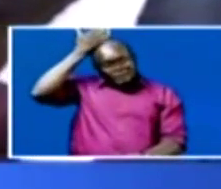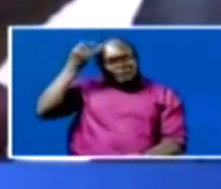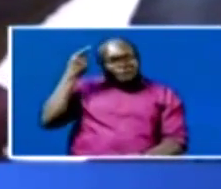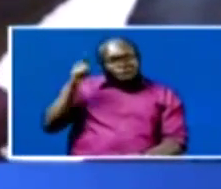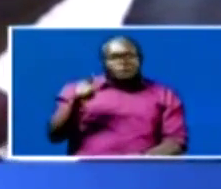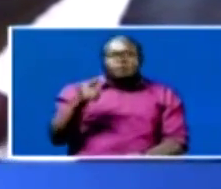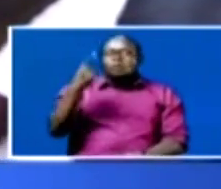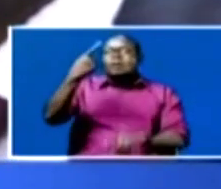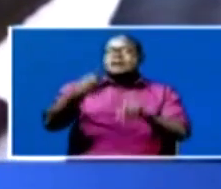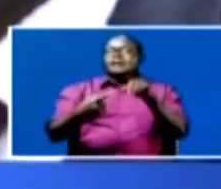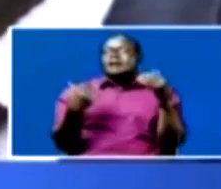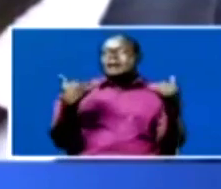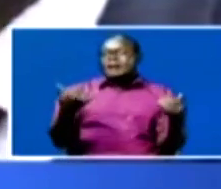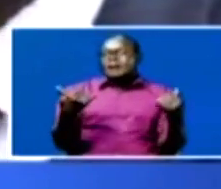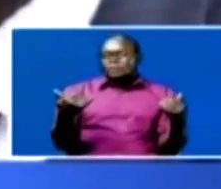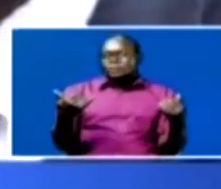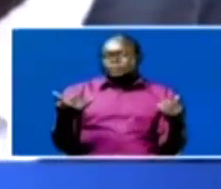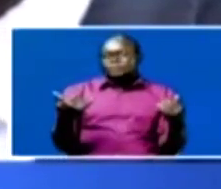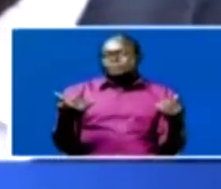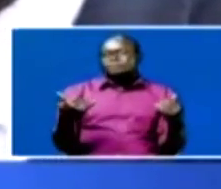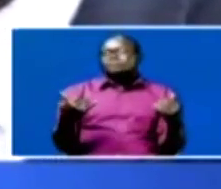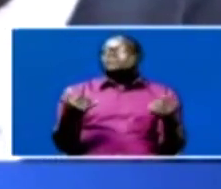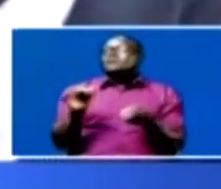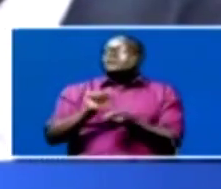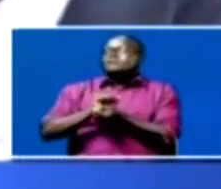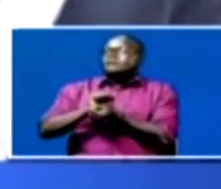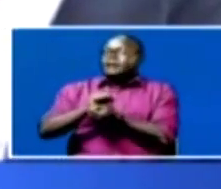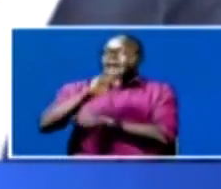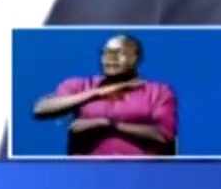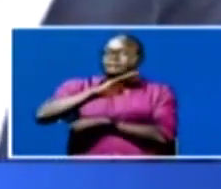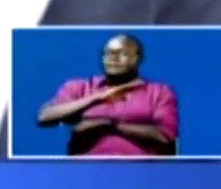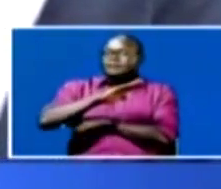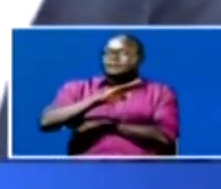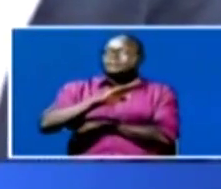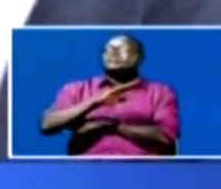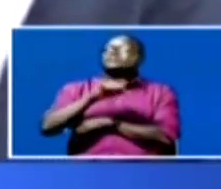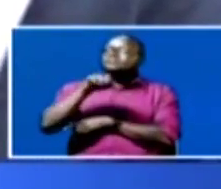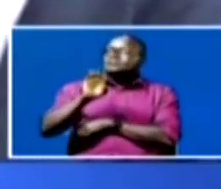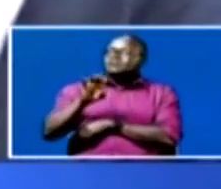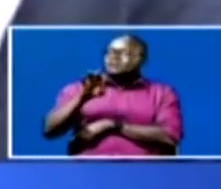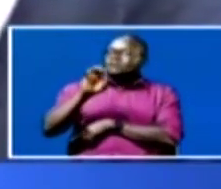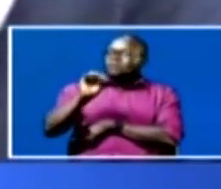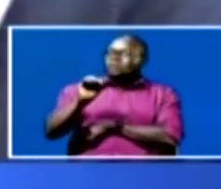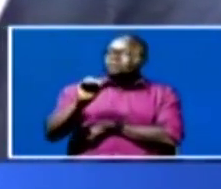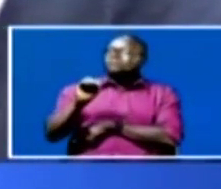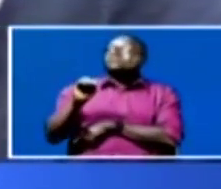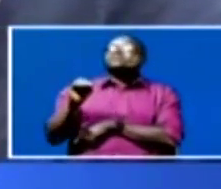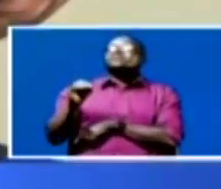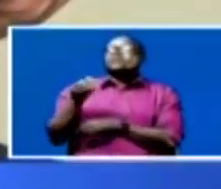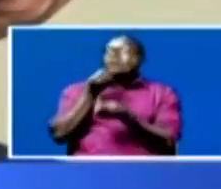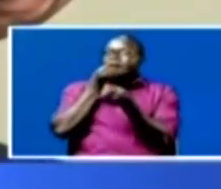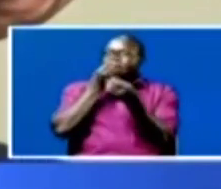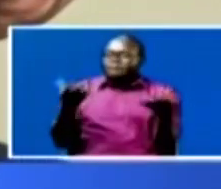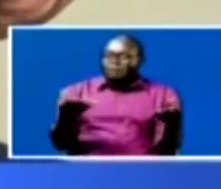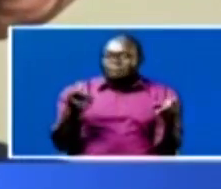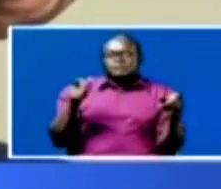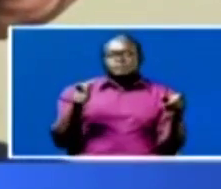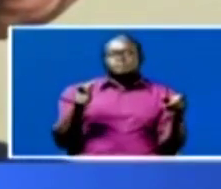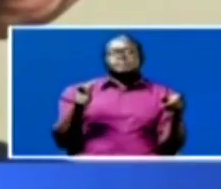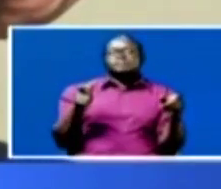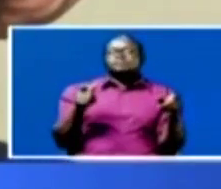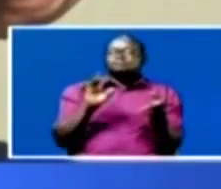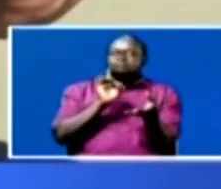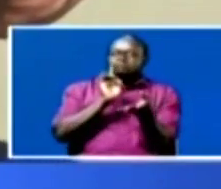for almost a year now. On Friday evening, it is the youthful CEO who broke the news of his